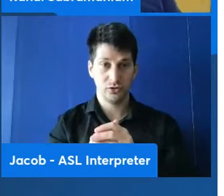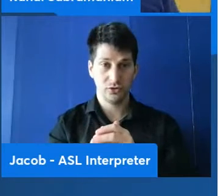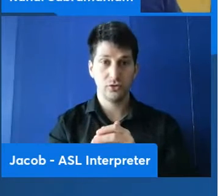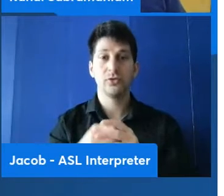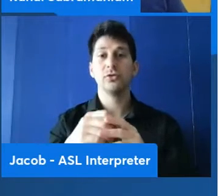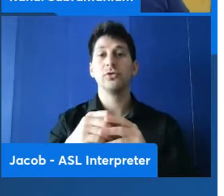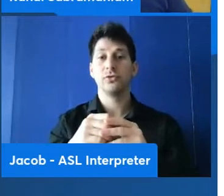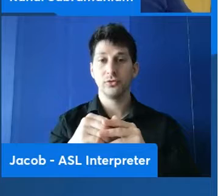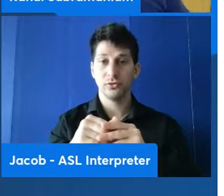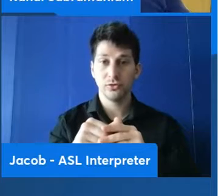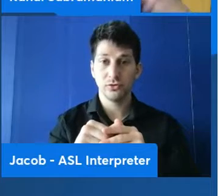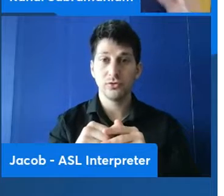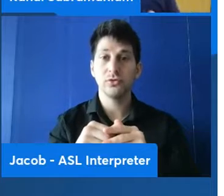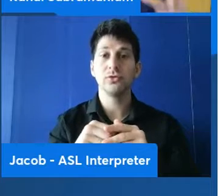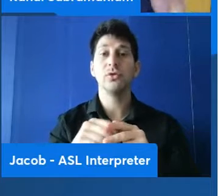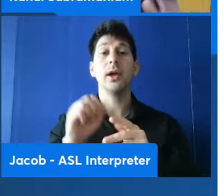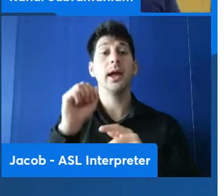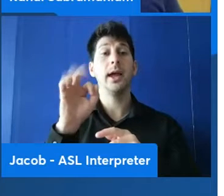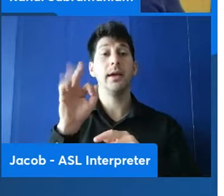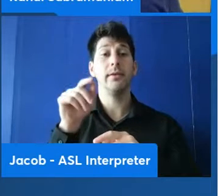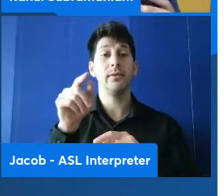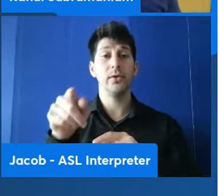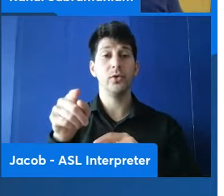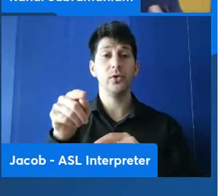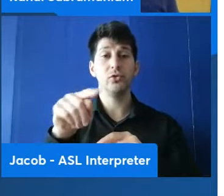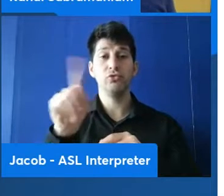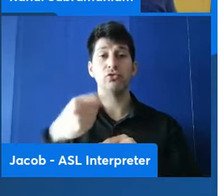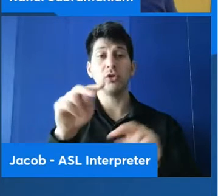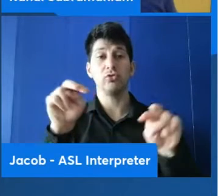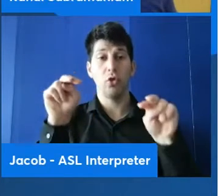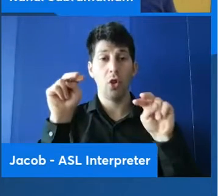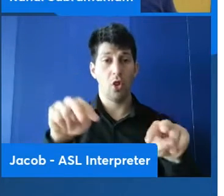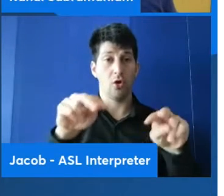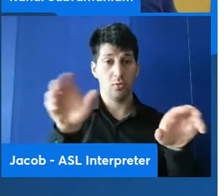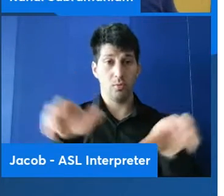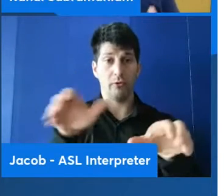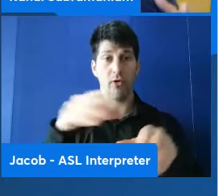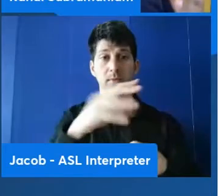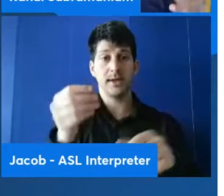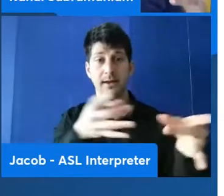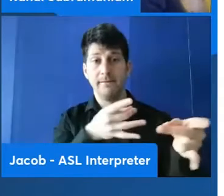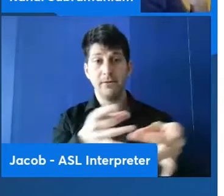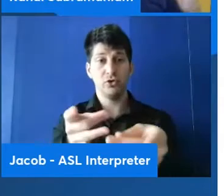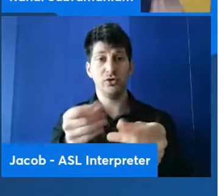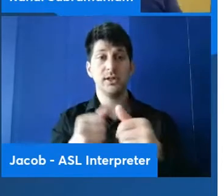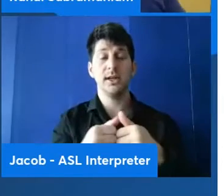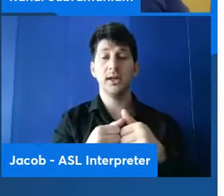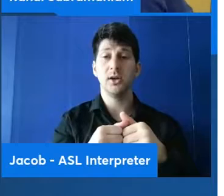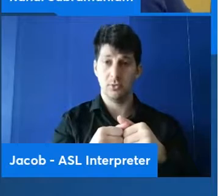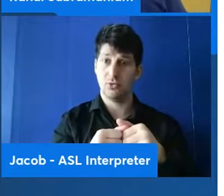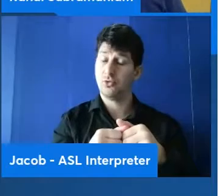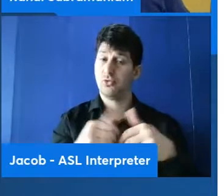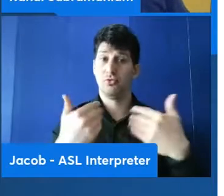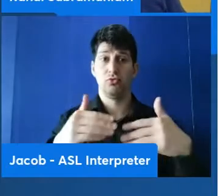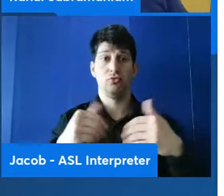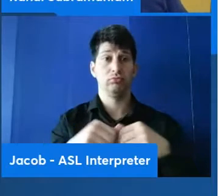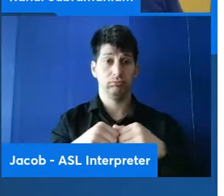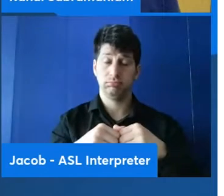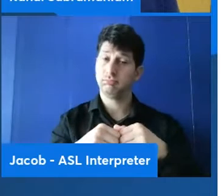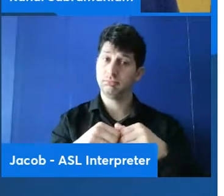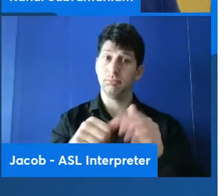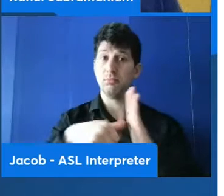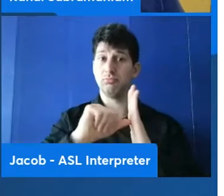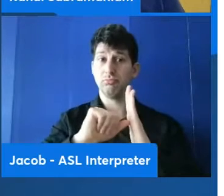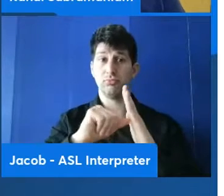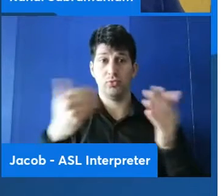all the other stuff. But if you were purely looking at performance and efficiency, it is truly remarkable what they've done with these